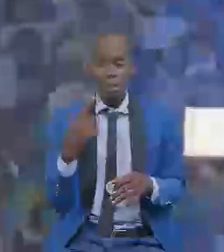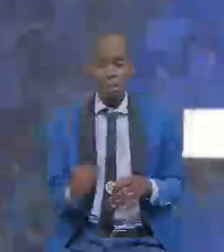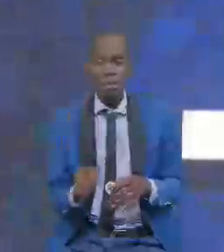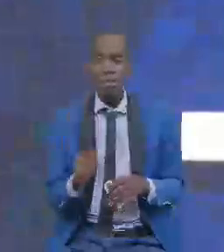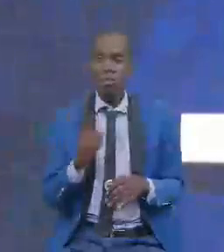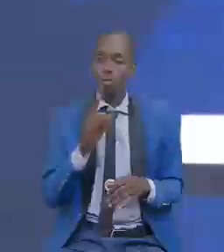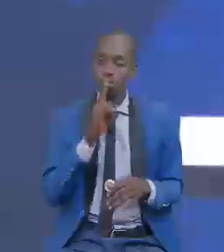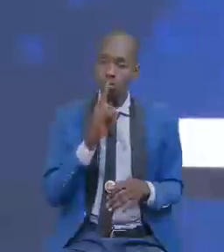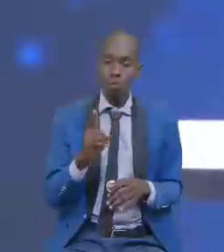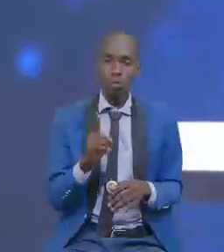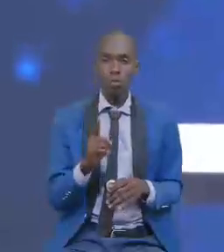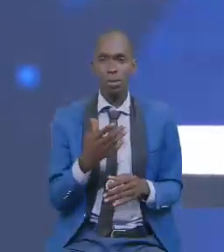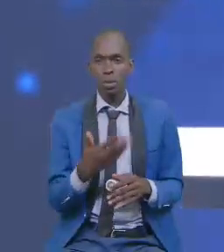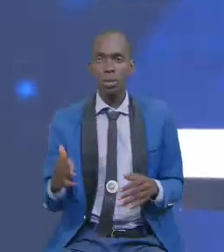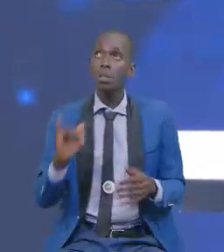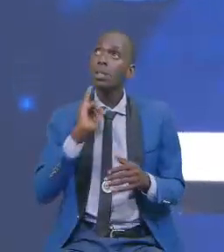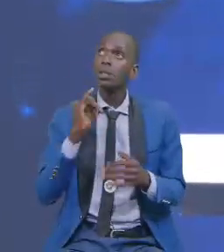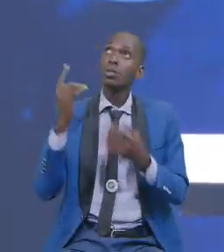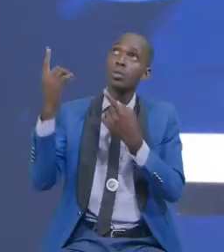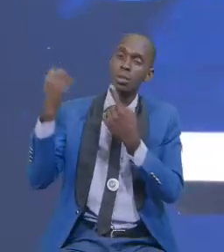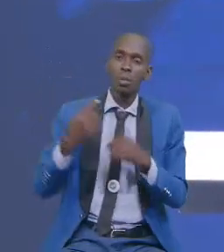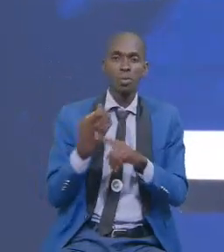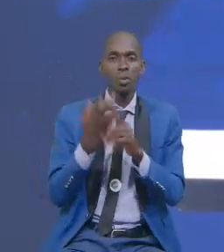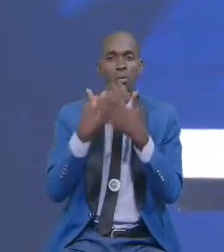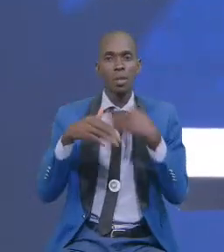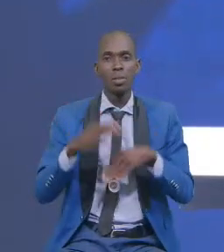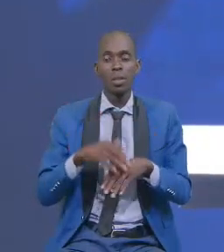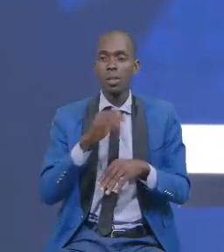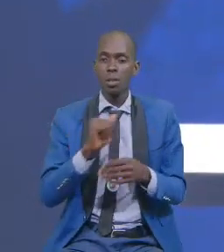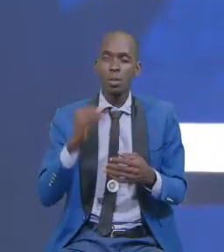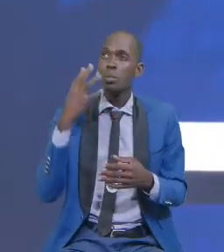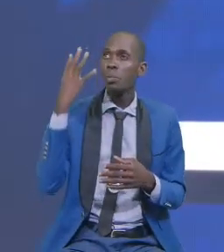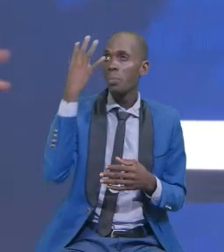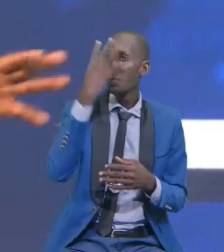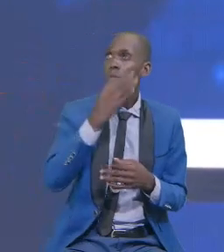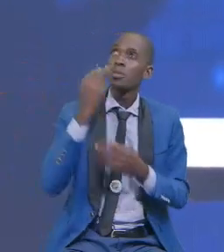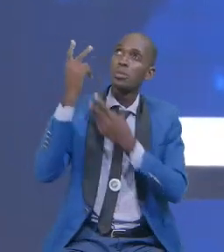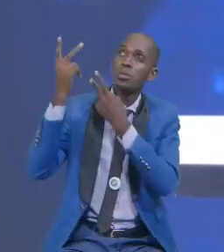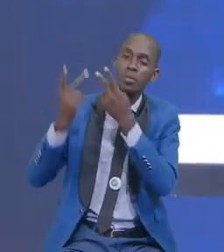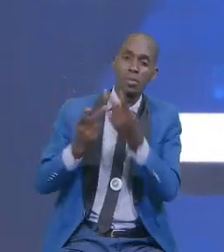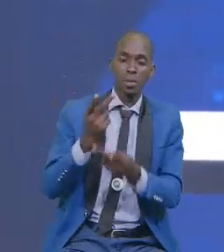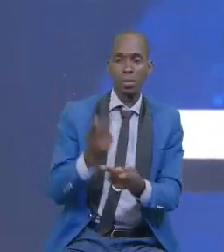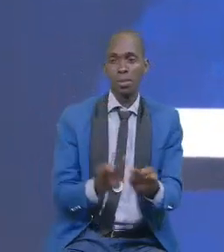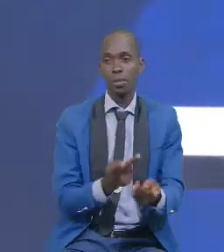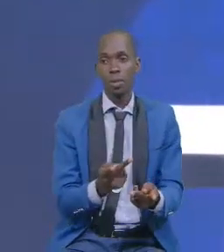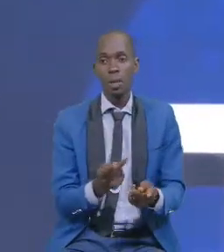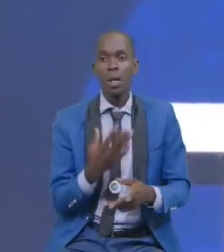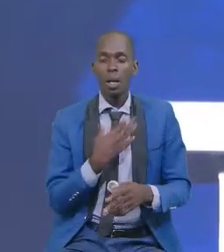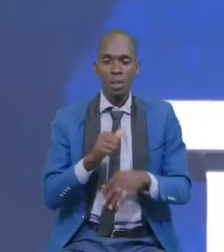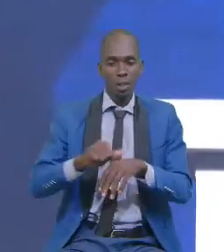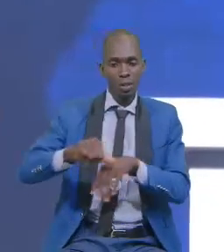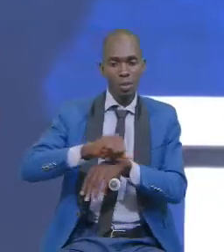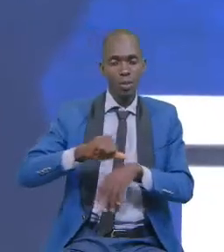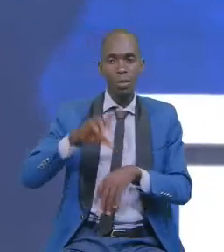heaven. A glorious visitation. An awaited visitation.